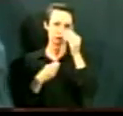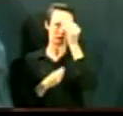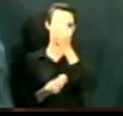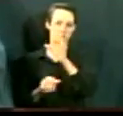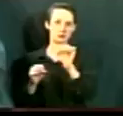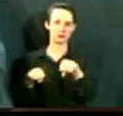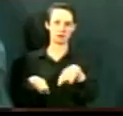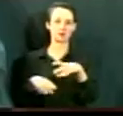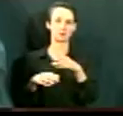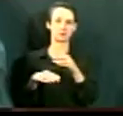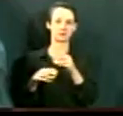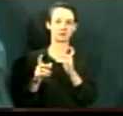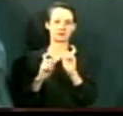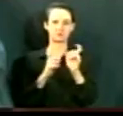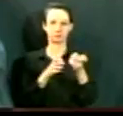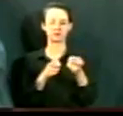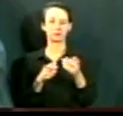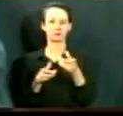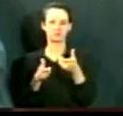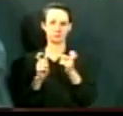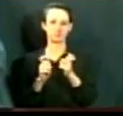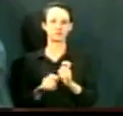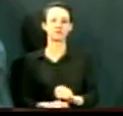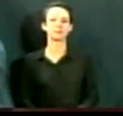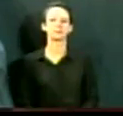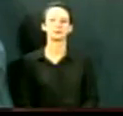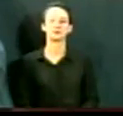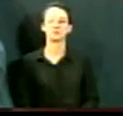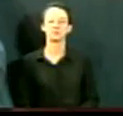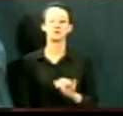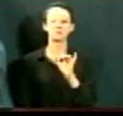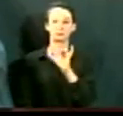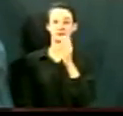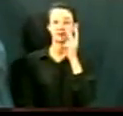that information pretty quickly. Okay. Oh,